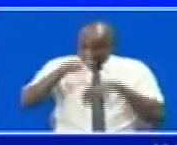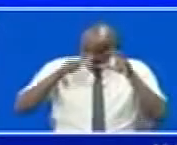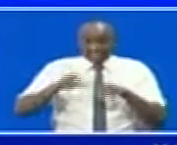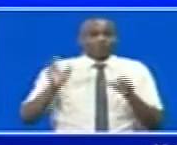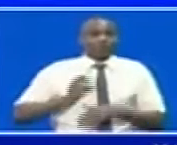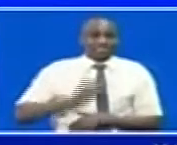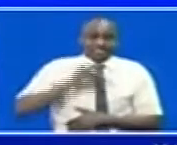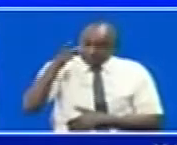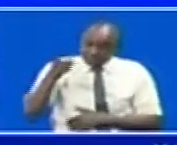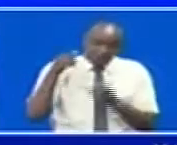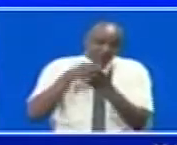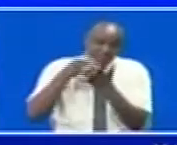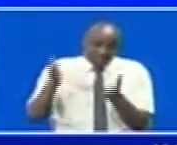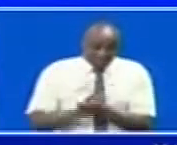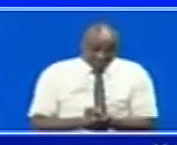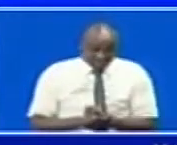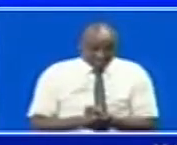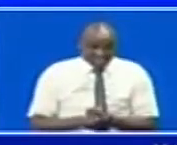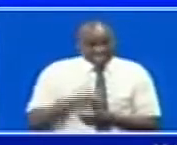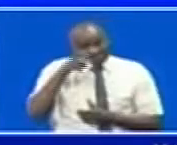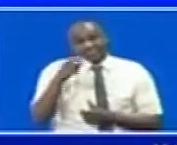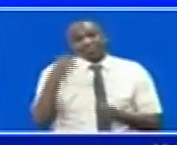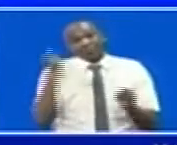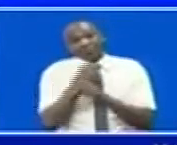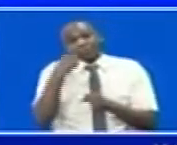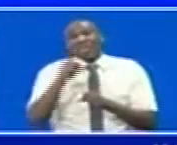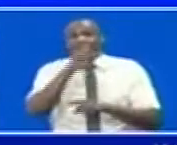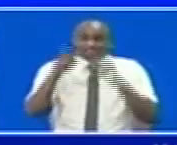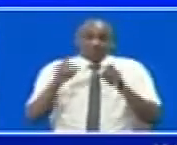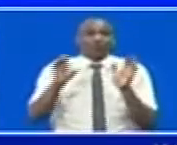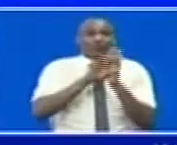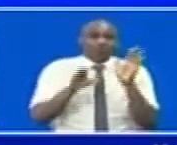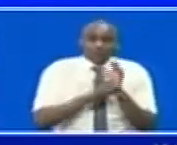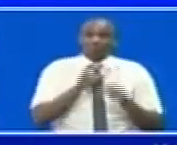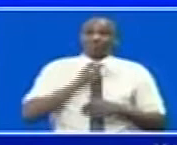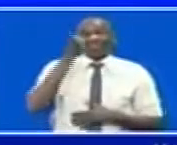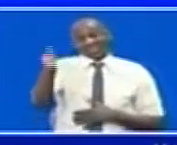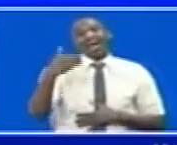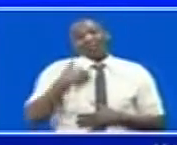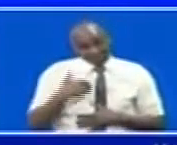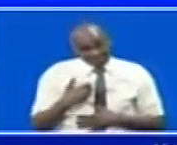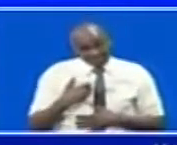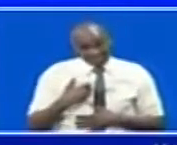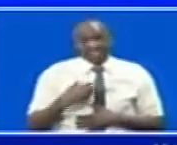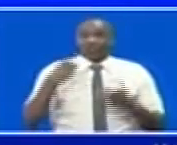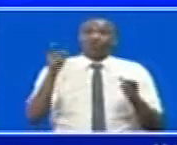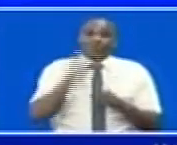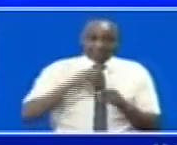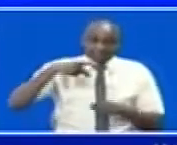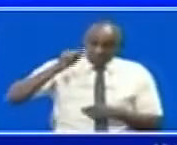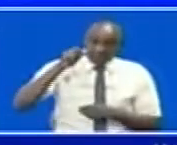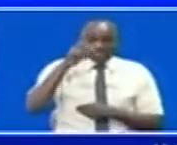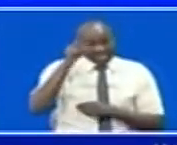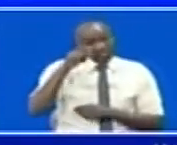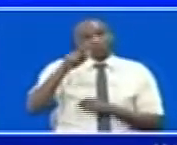has not been left behind. Let's not even mention the vetting of constitutional commissioners. That is how we ended up with Philip Kinisu,